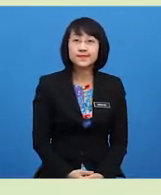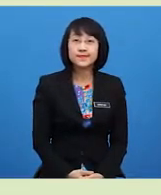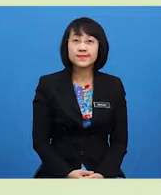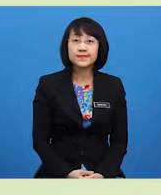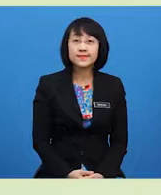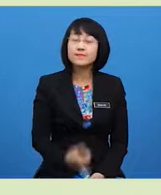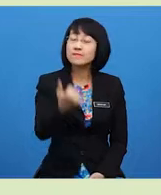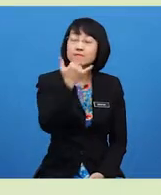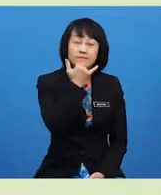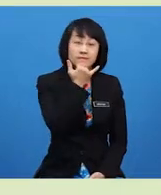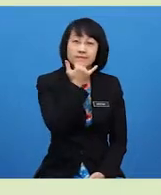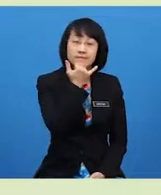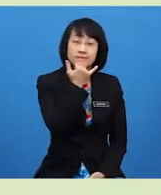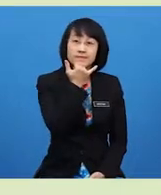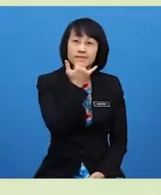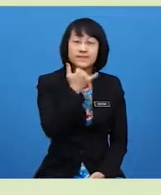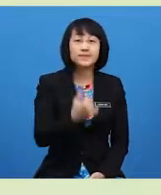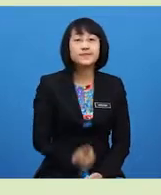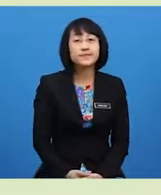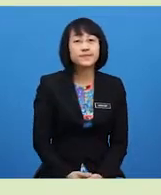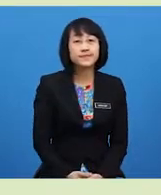It's false.